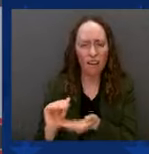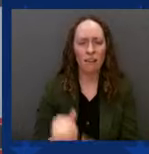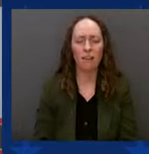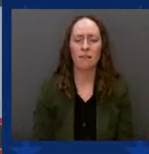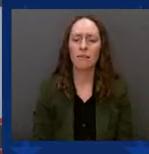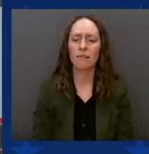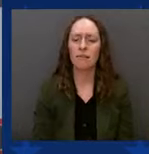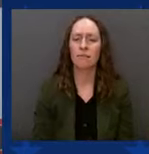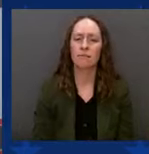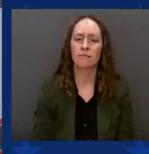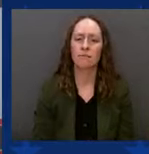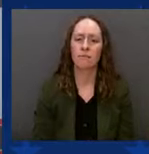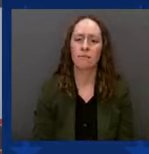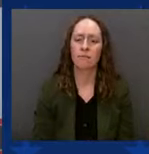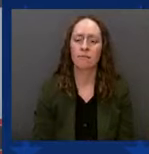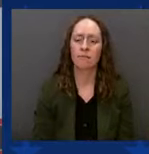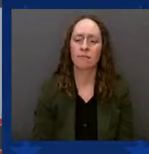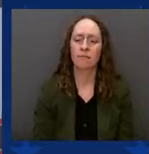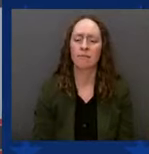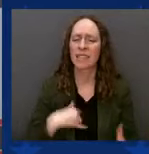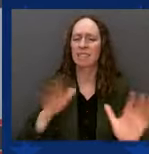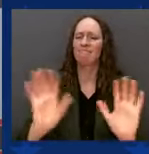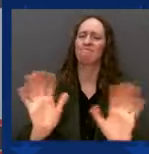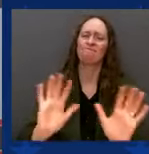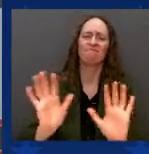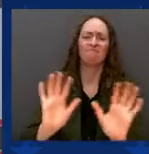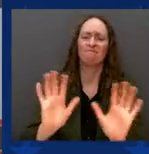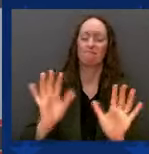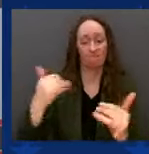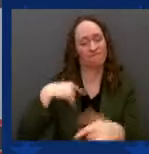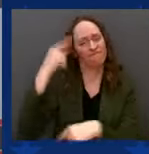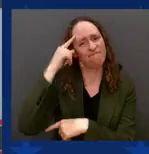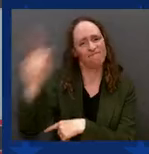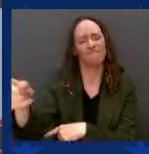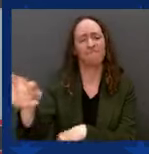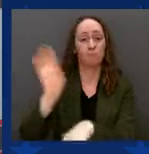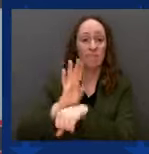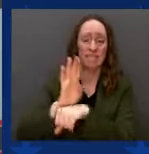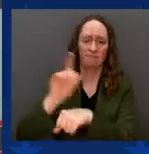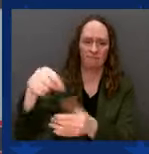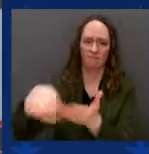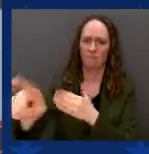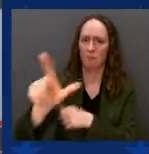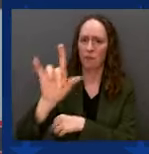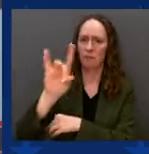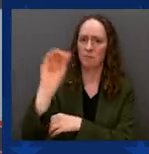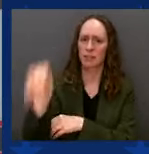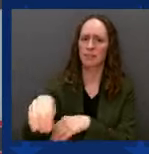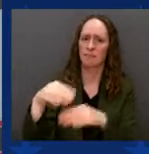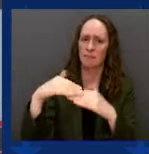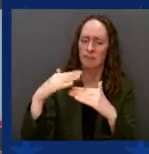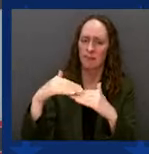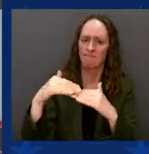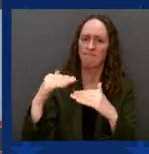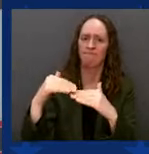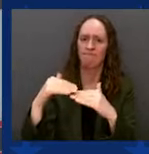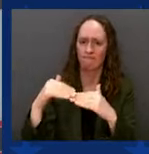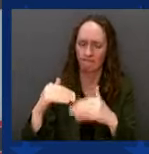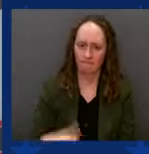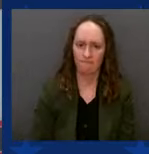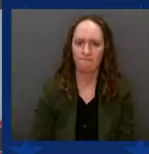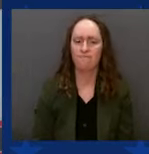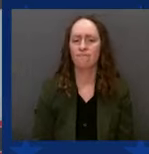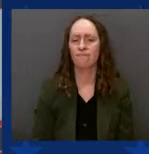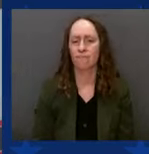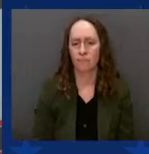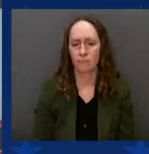paying 28%. There's going to be a real fight on that, but we should be paying more than 21%. Let me be clear, under my plan, and I made this commitment